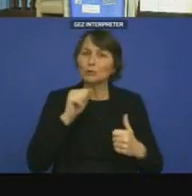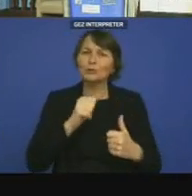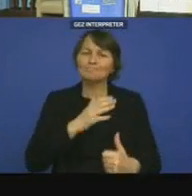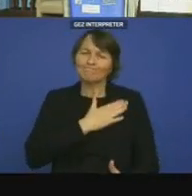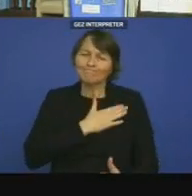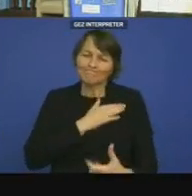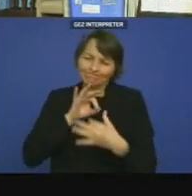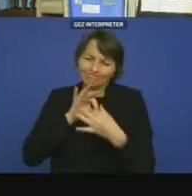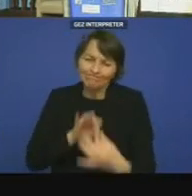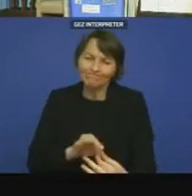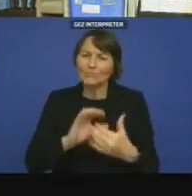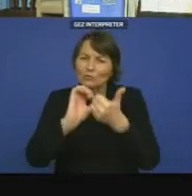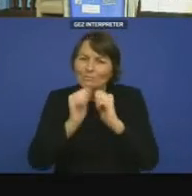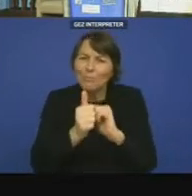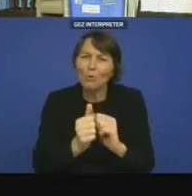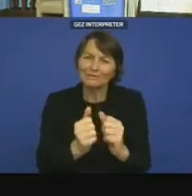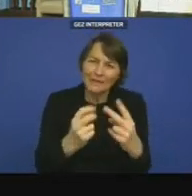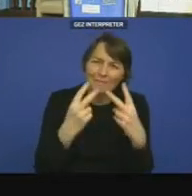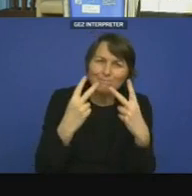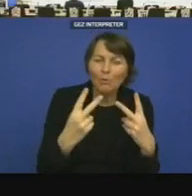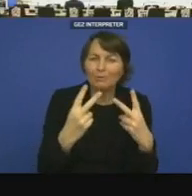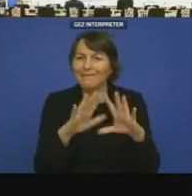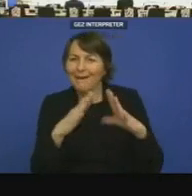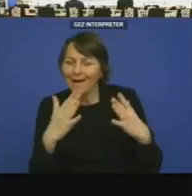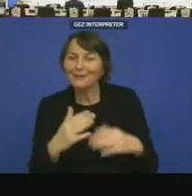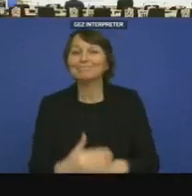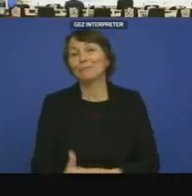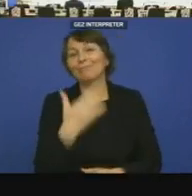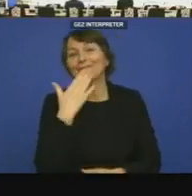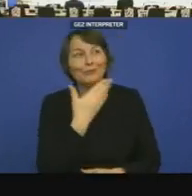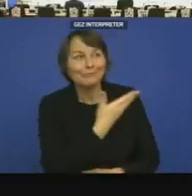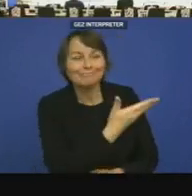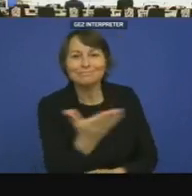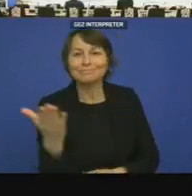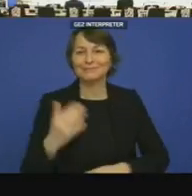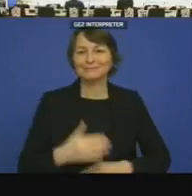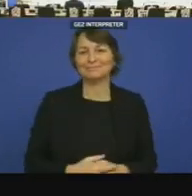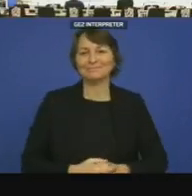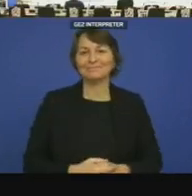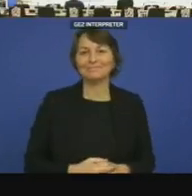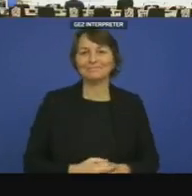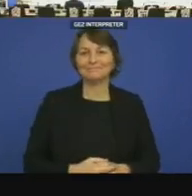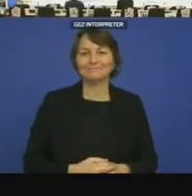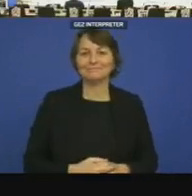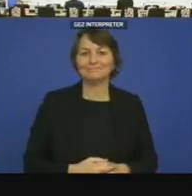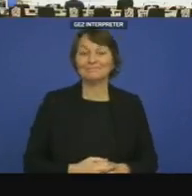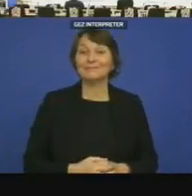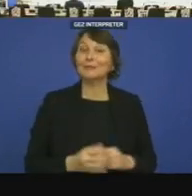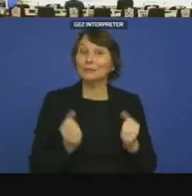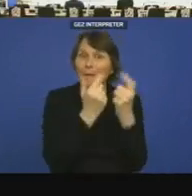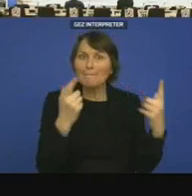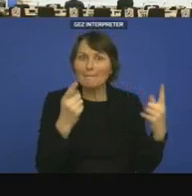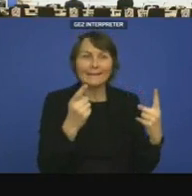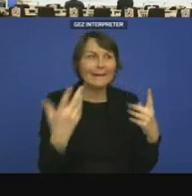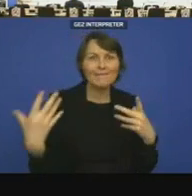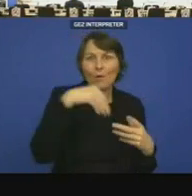its values. And I would like to thank you for that. Without the effort and passion of so many of you,